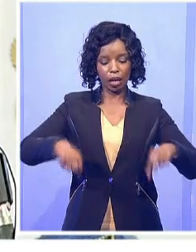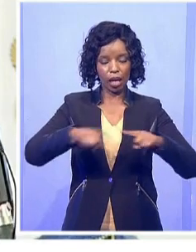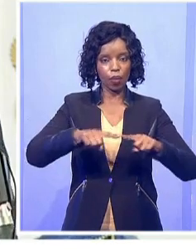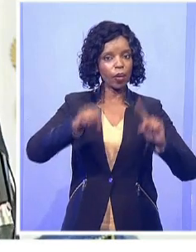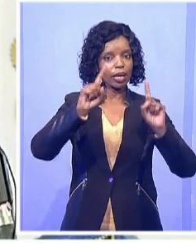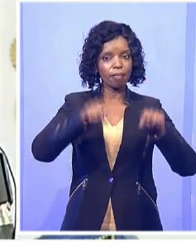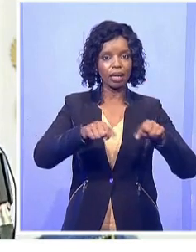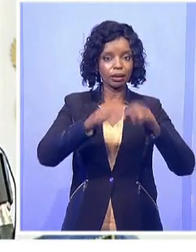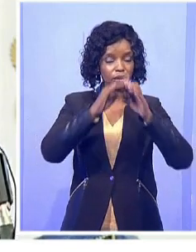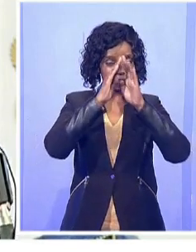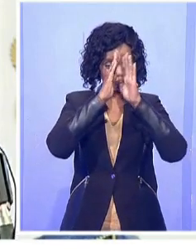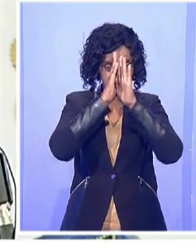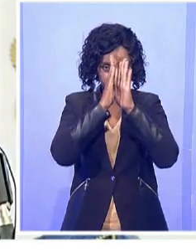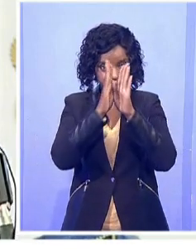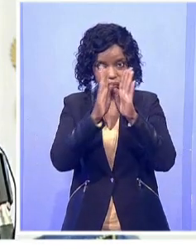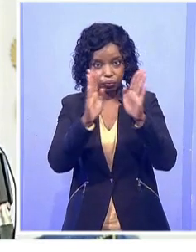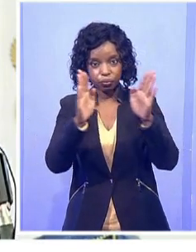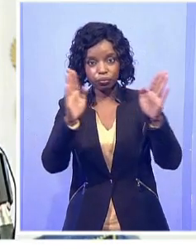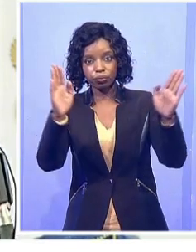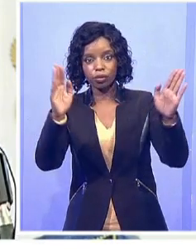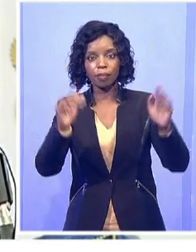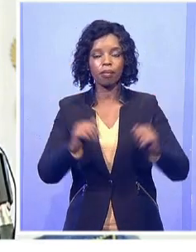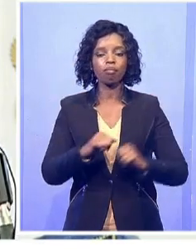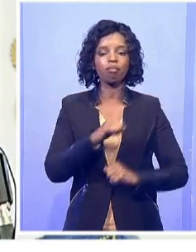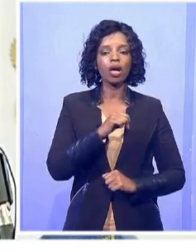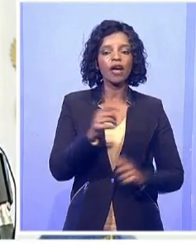We have created a number of work streams,